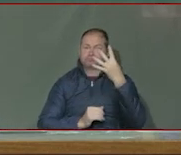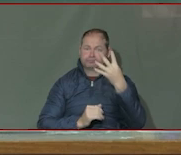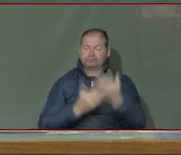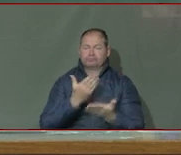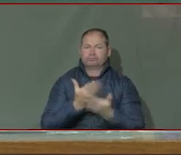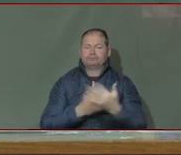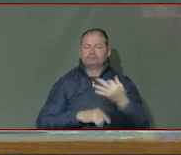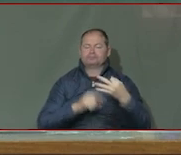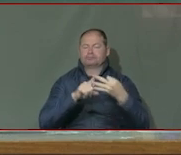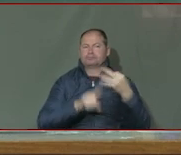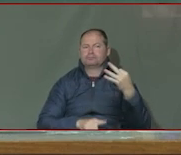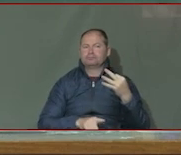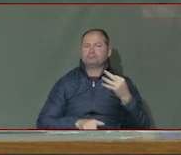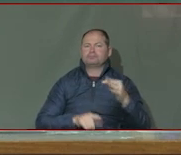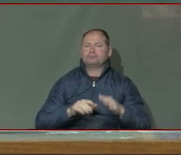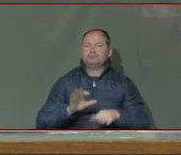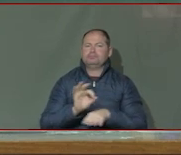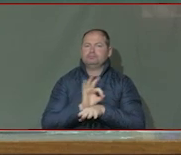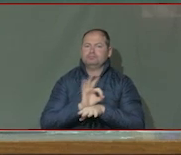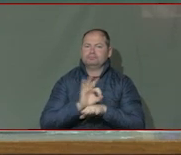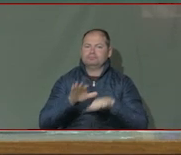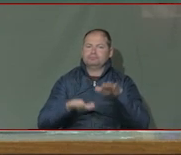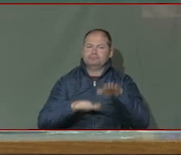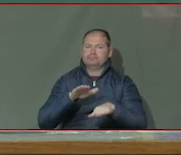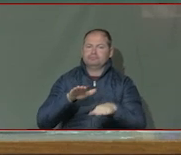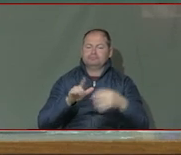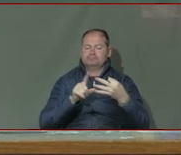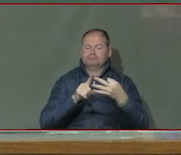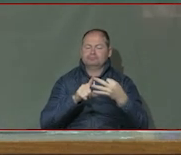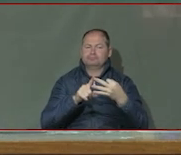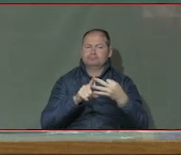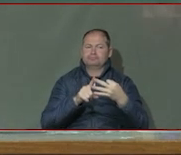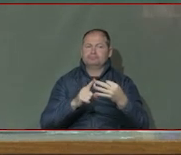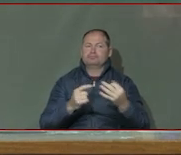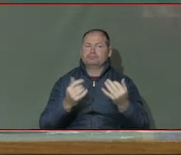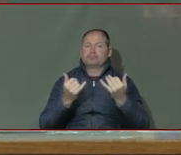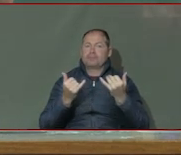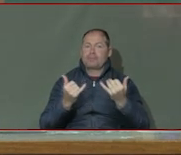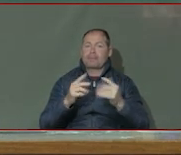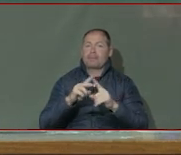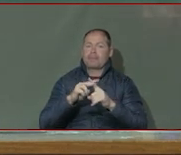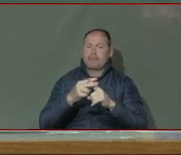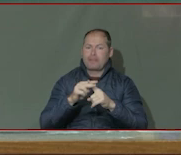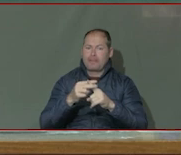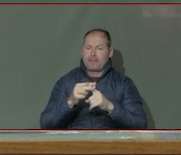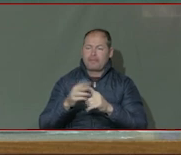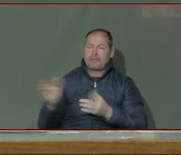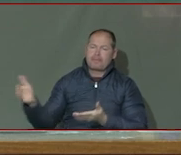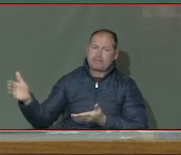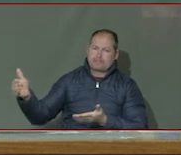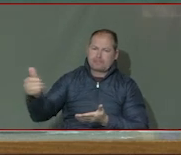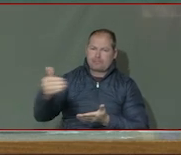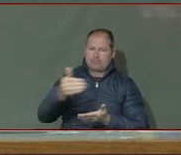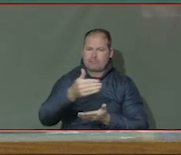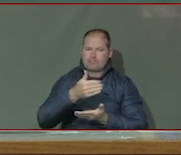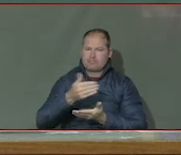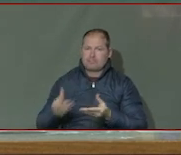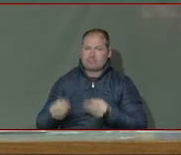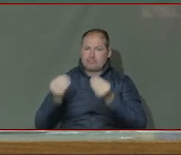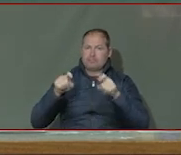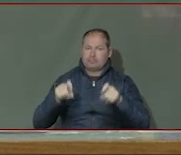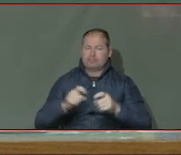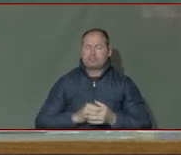steps. Please always write, you need to establish and get together the equipment. What equipment will you need to do